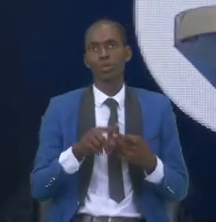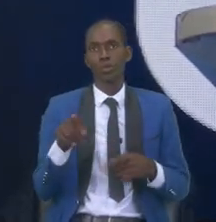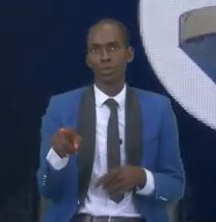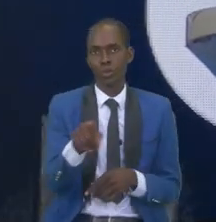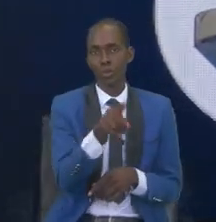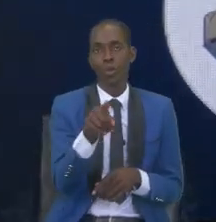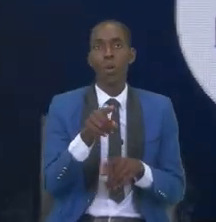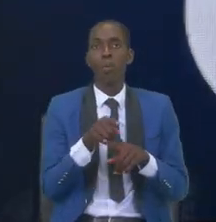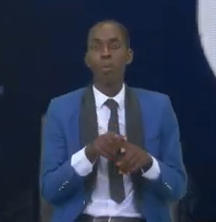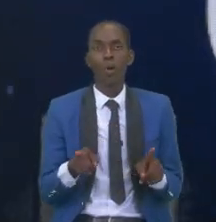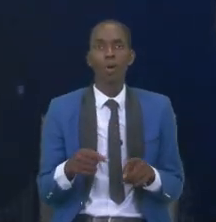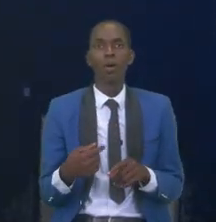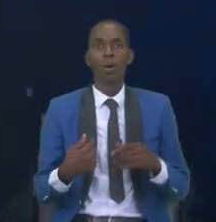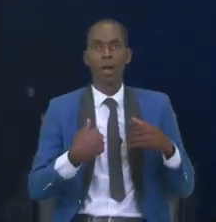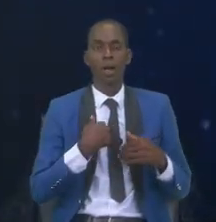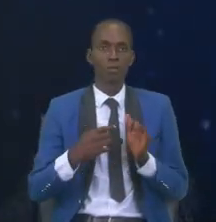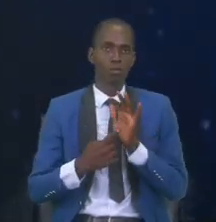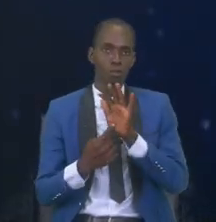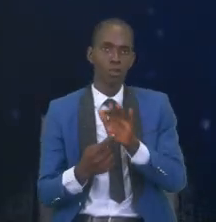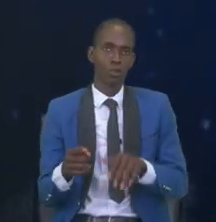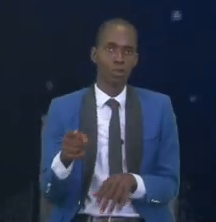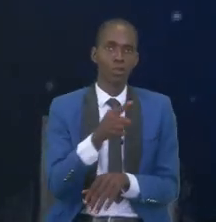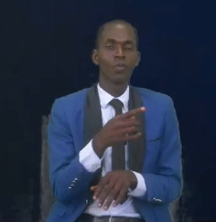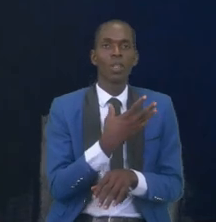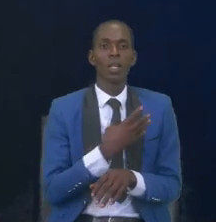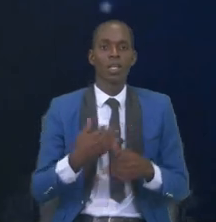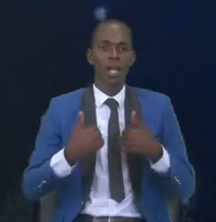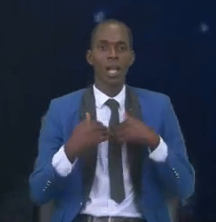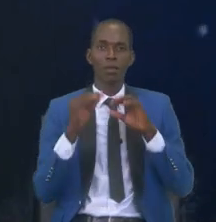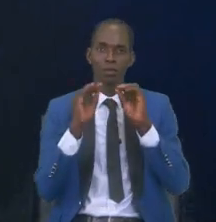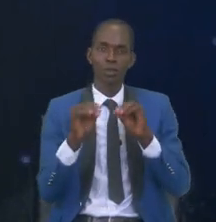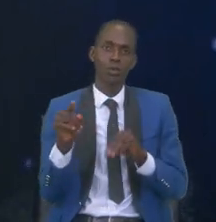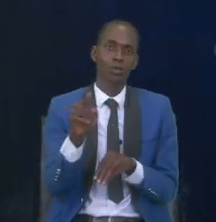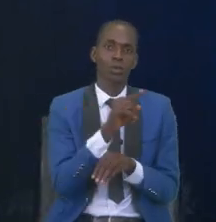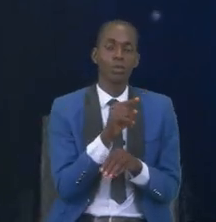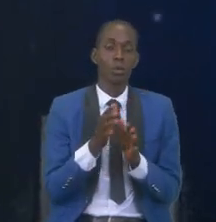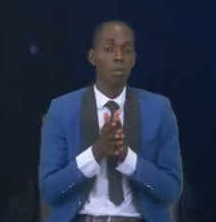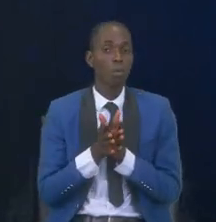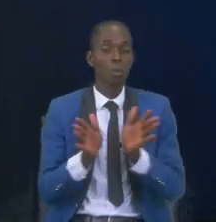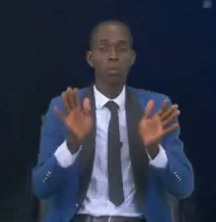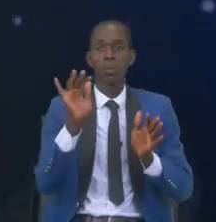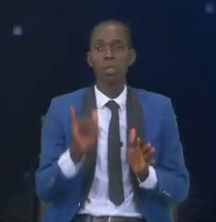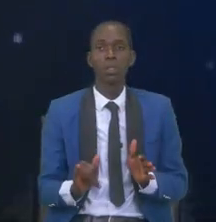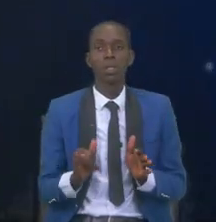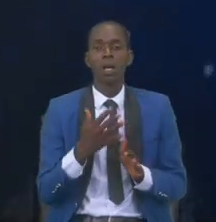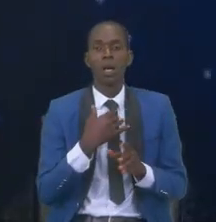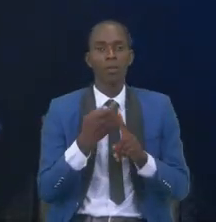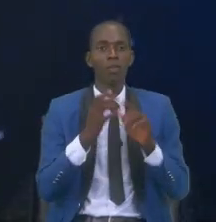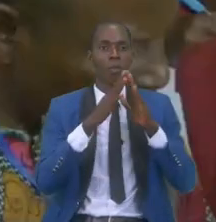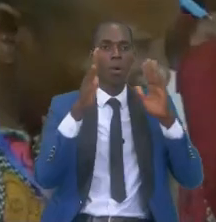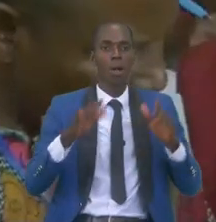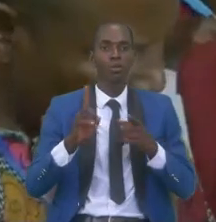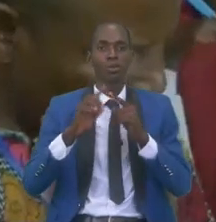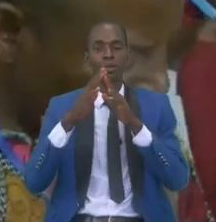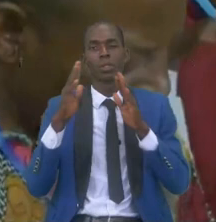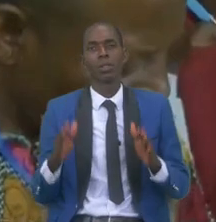have showed you and have taught you publicly and from house to house. What